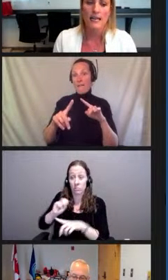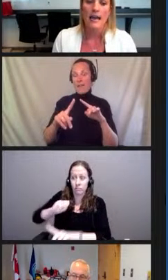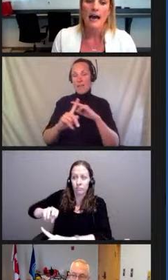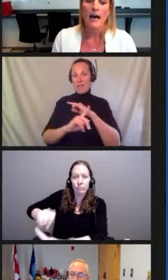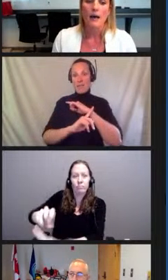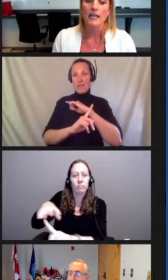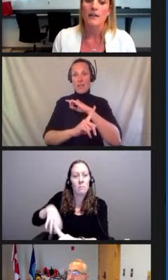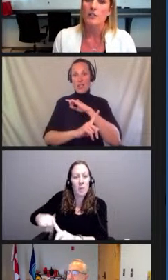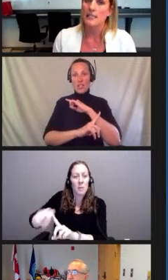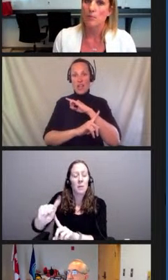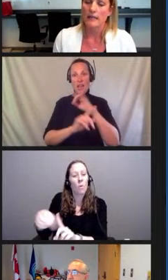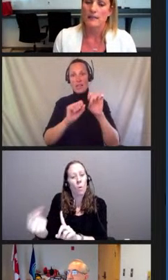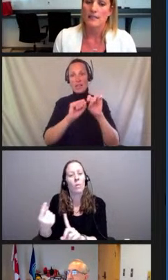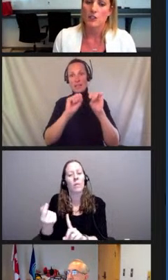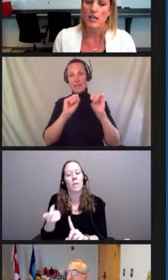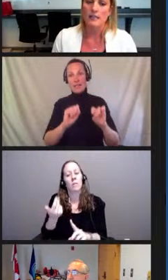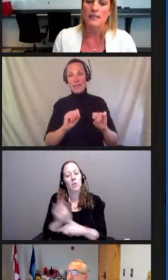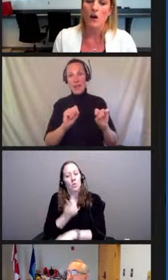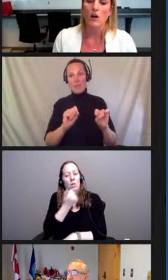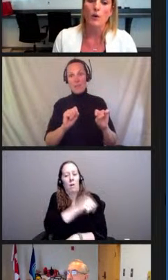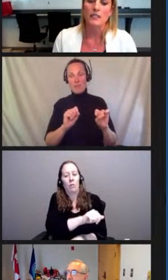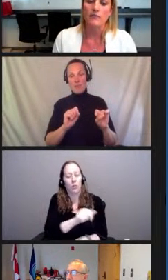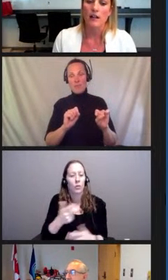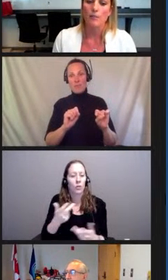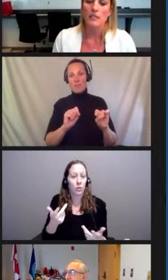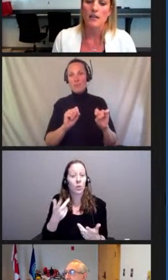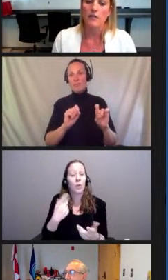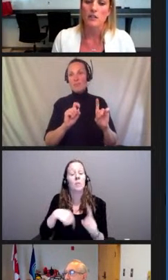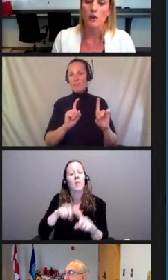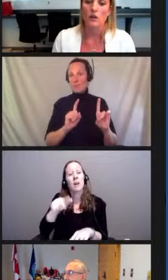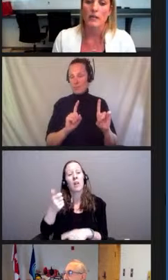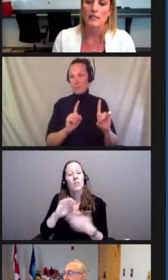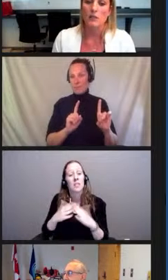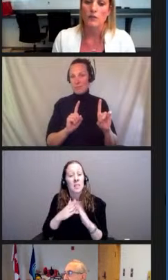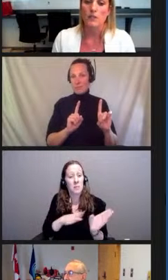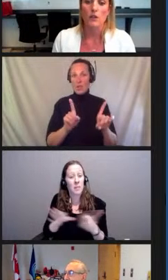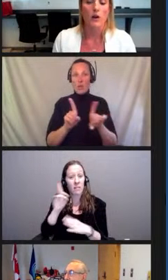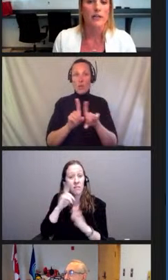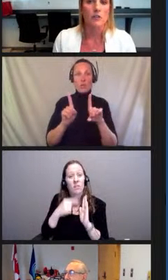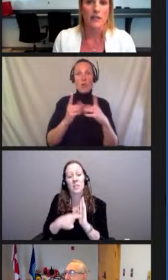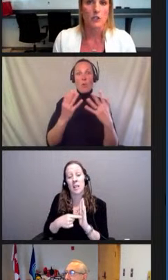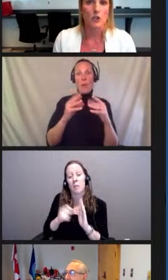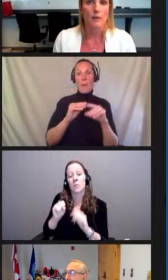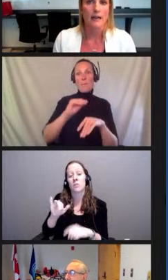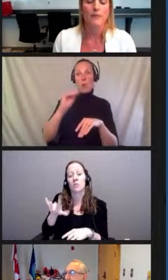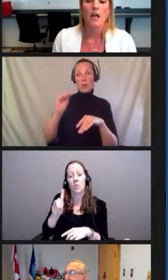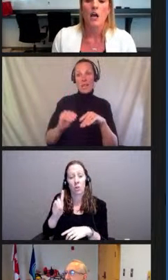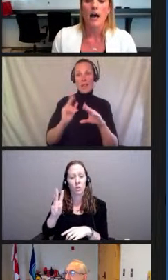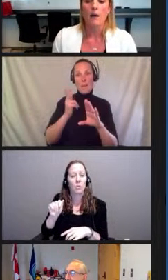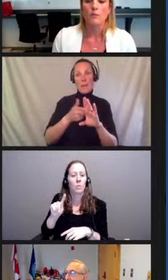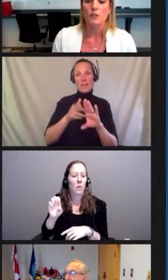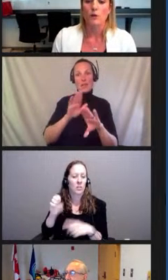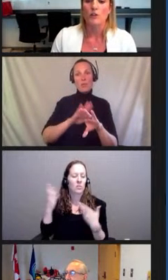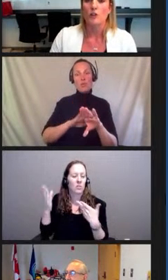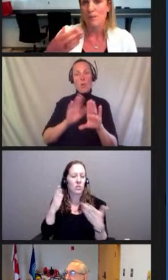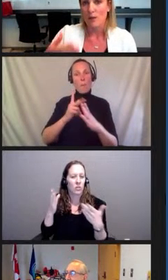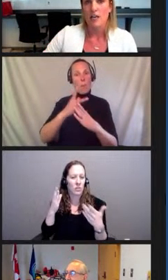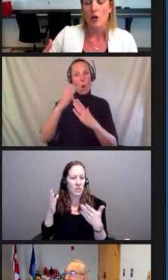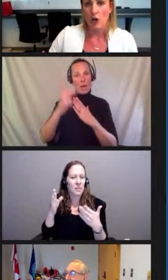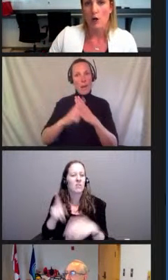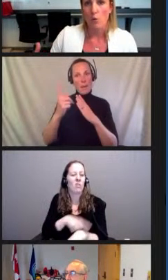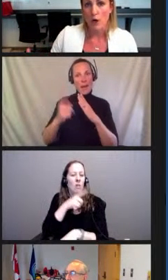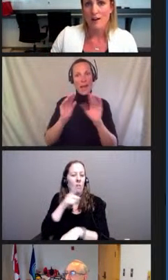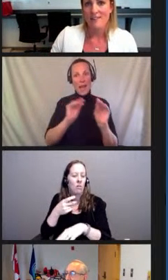programs, and other city plans, such as the ongoing development of the Solid Waste Services Long Range Financial Plan. So there's some of